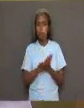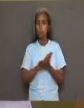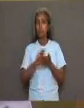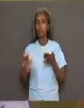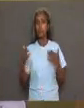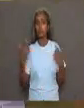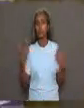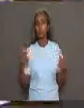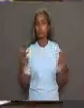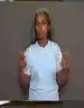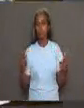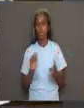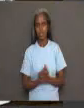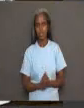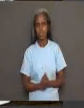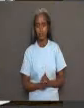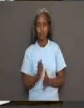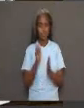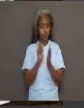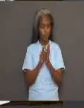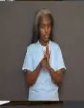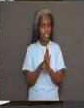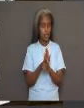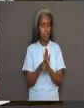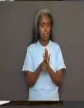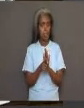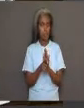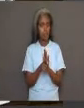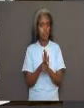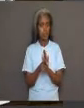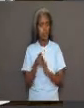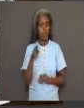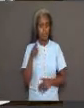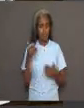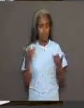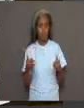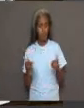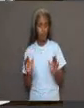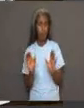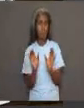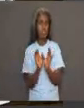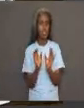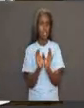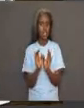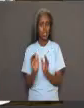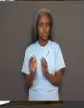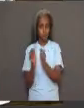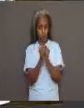chance. For example, if you are playing cards with